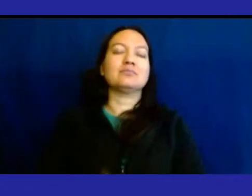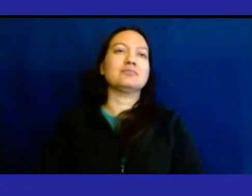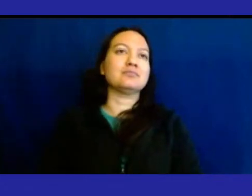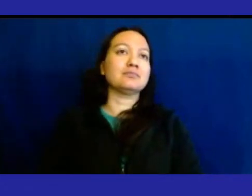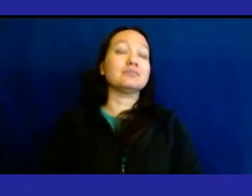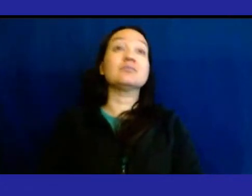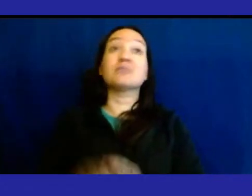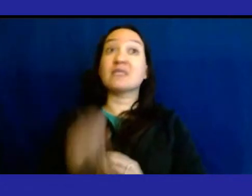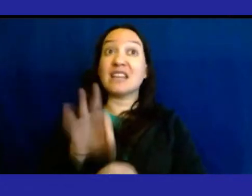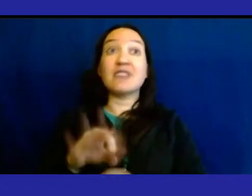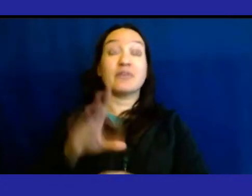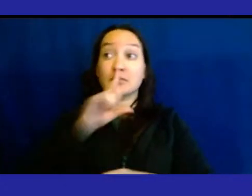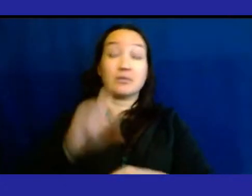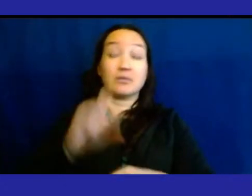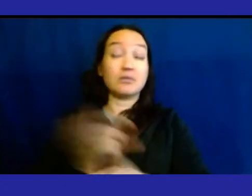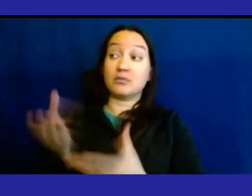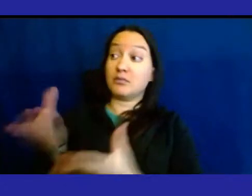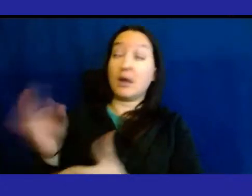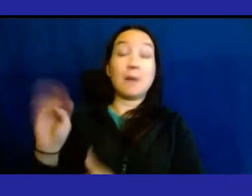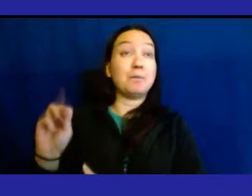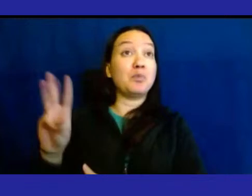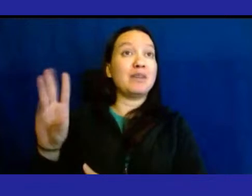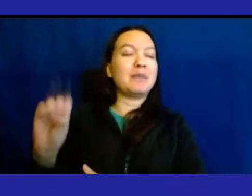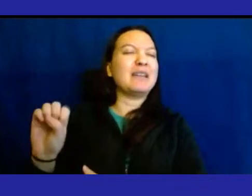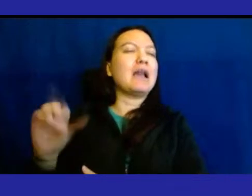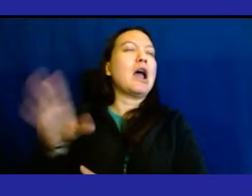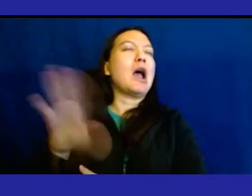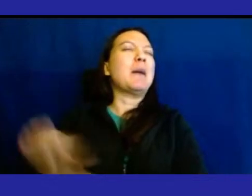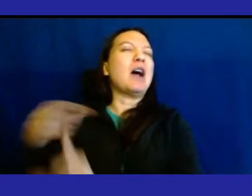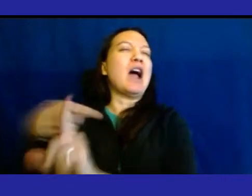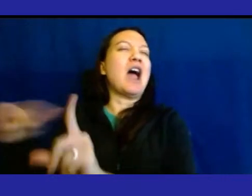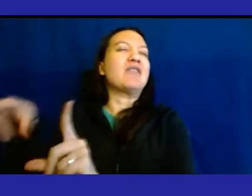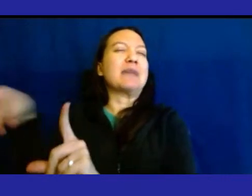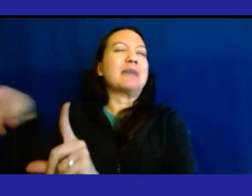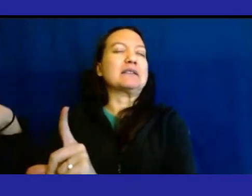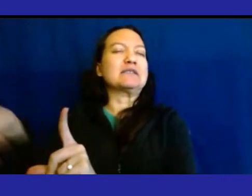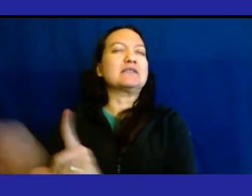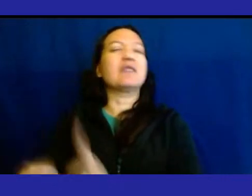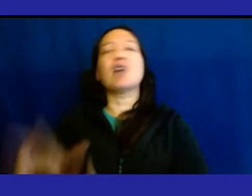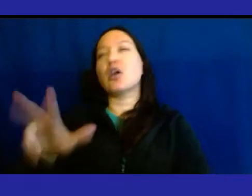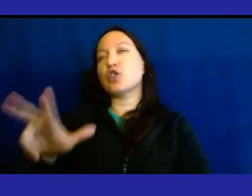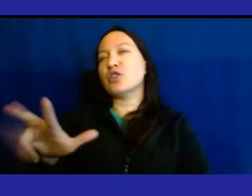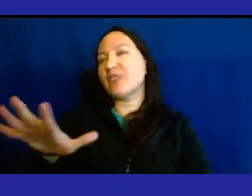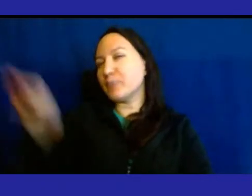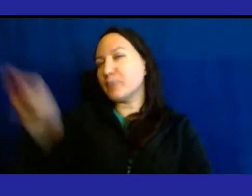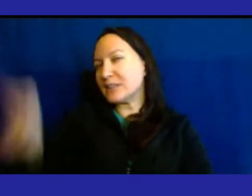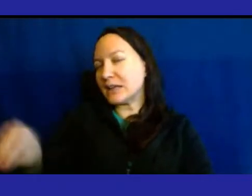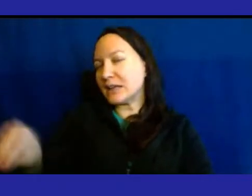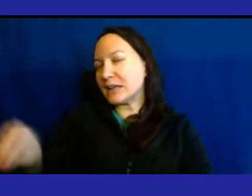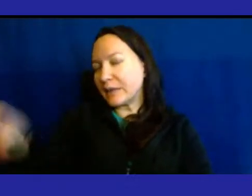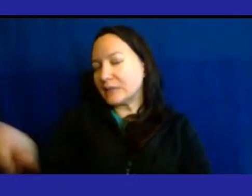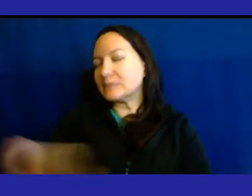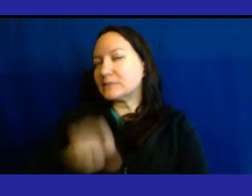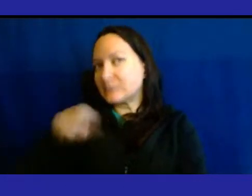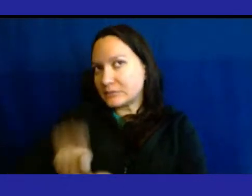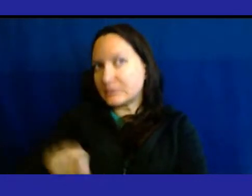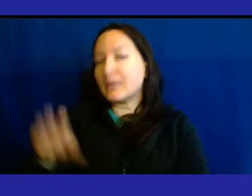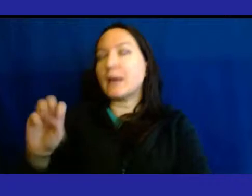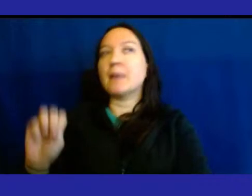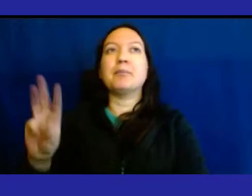are MWBEs, that's about half of supply chain spend, we have 35% of that spend going to